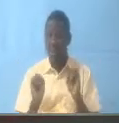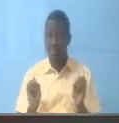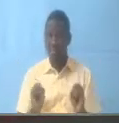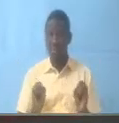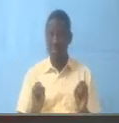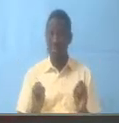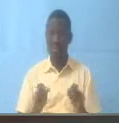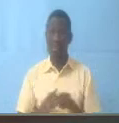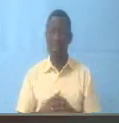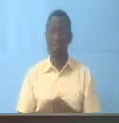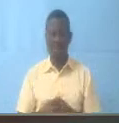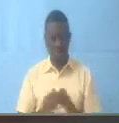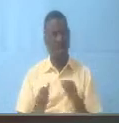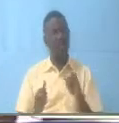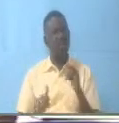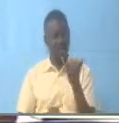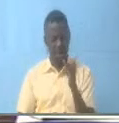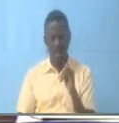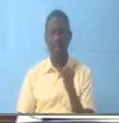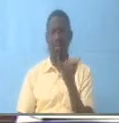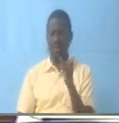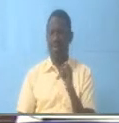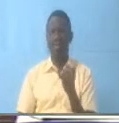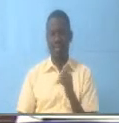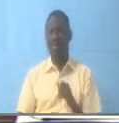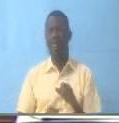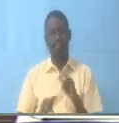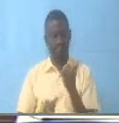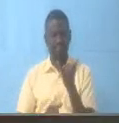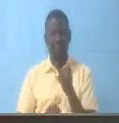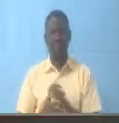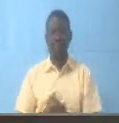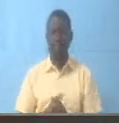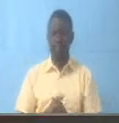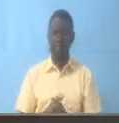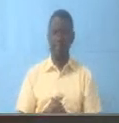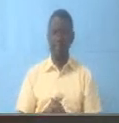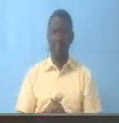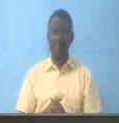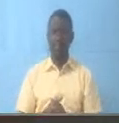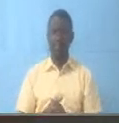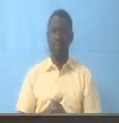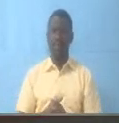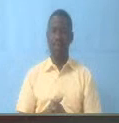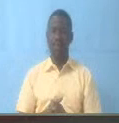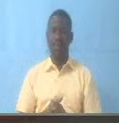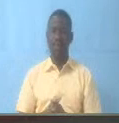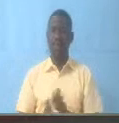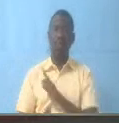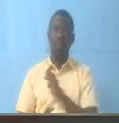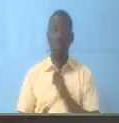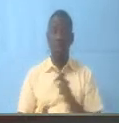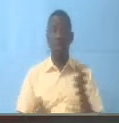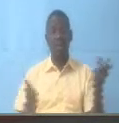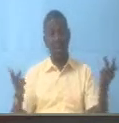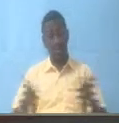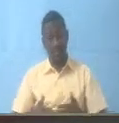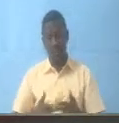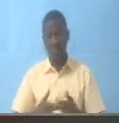commission. Oh yes, oh yes. waaw ñu ngi doon dox ak suñu sago. The invited witnesses,